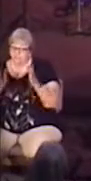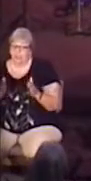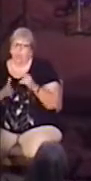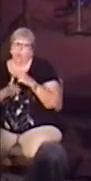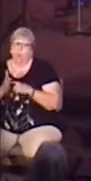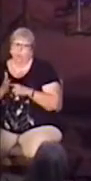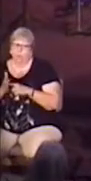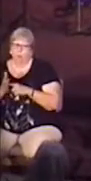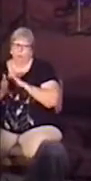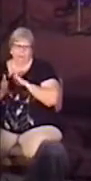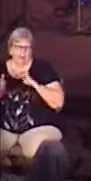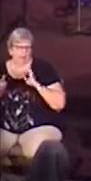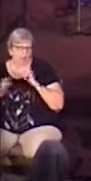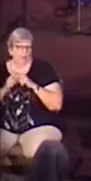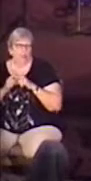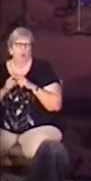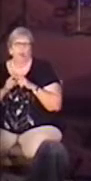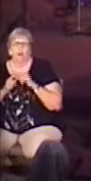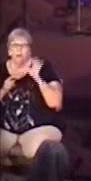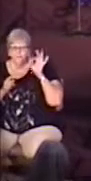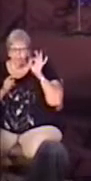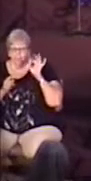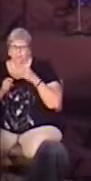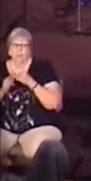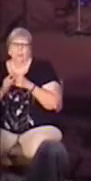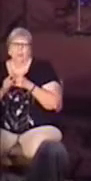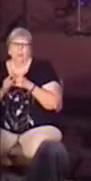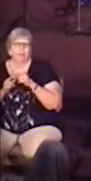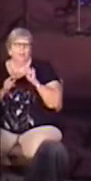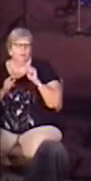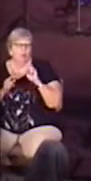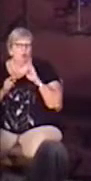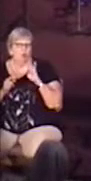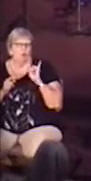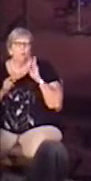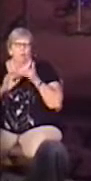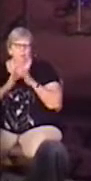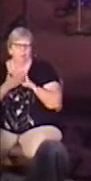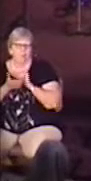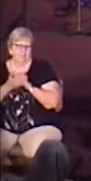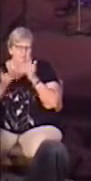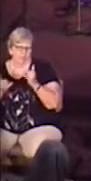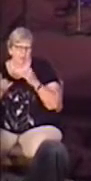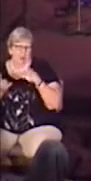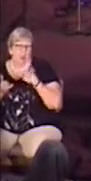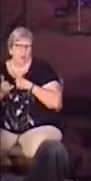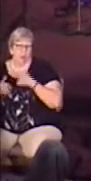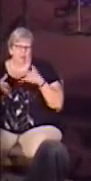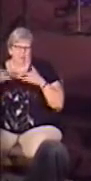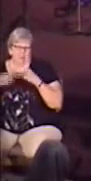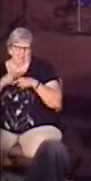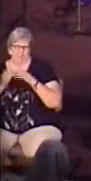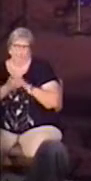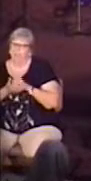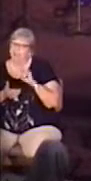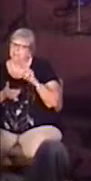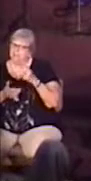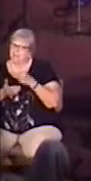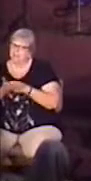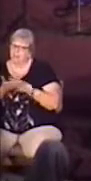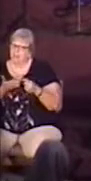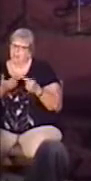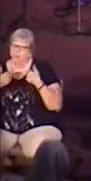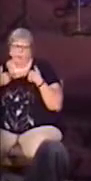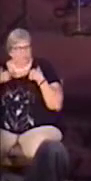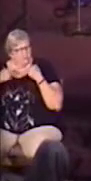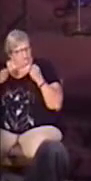a pastor or a shepherd should be. And Toby's going to be set apart as that today, and we're really excited about that. But then the second week, in order to have a